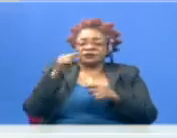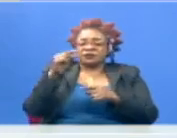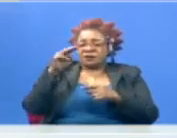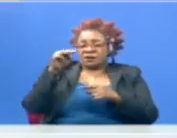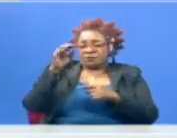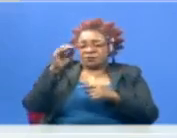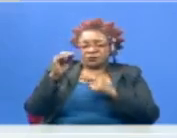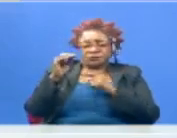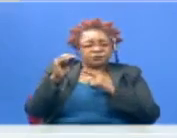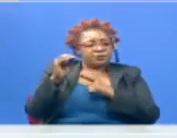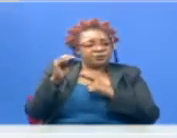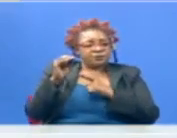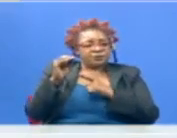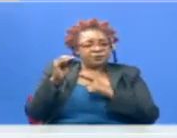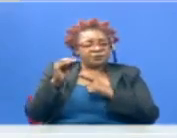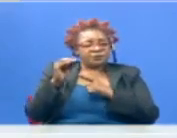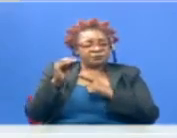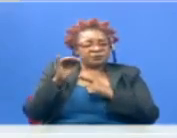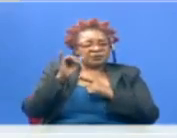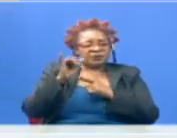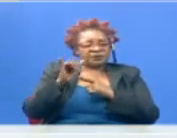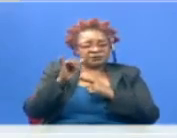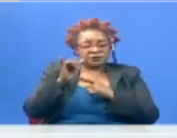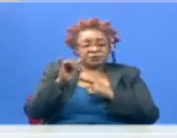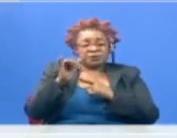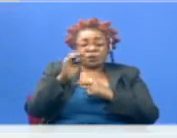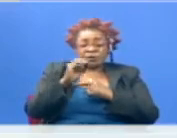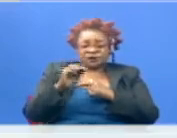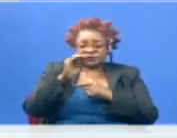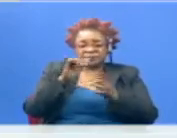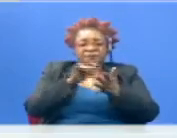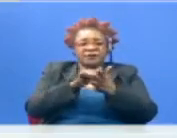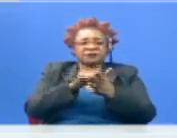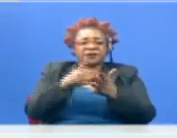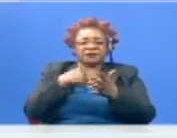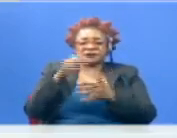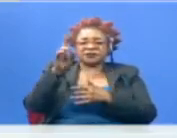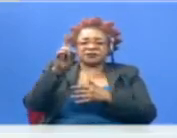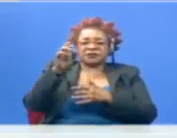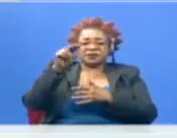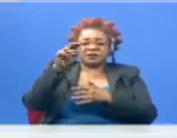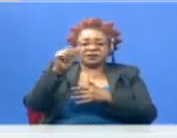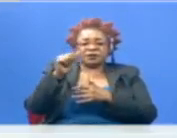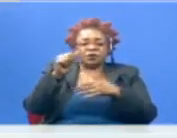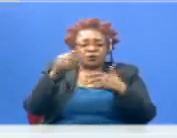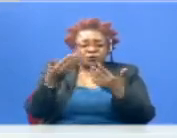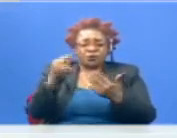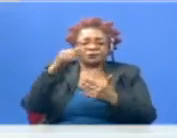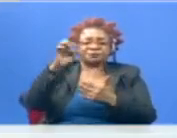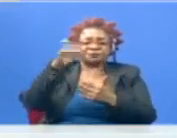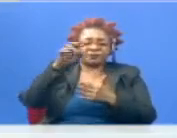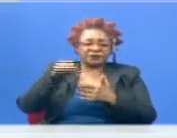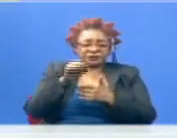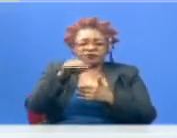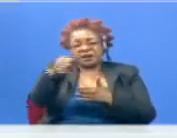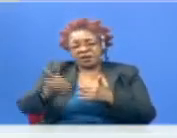organism is that particular organism that has DNA or genes from another